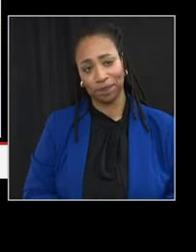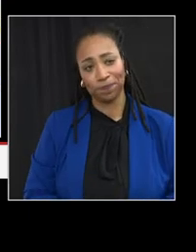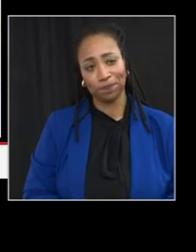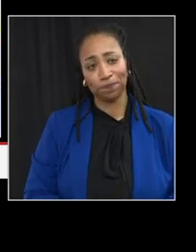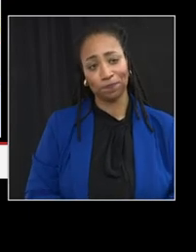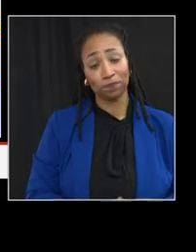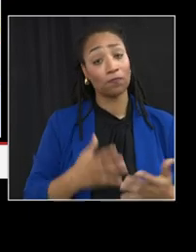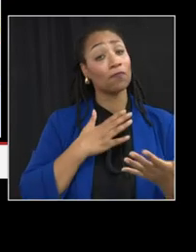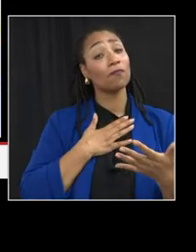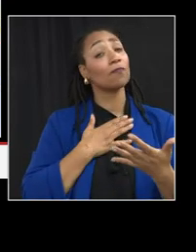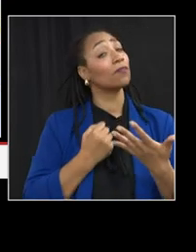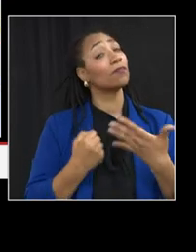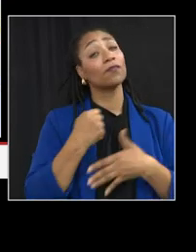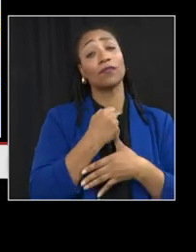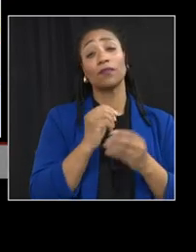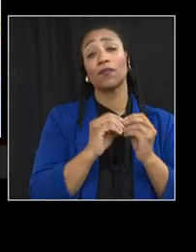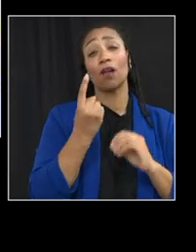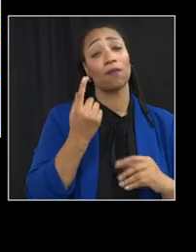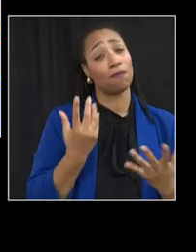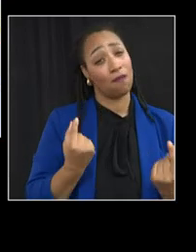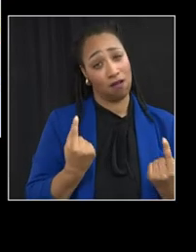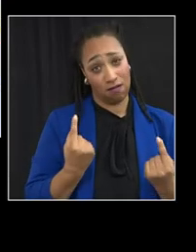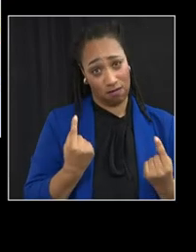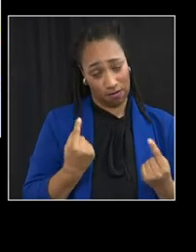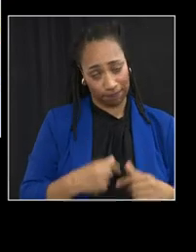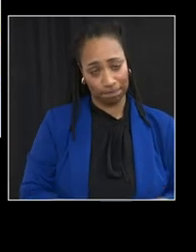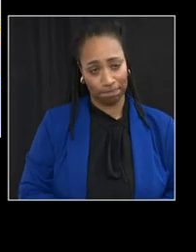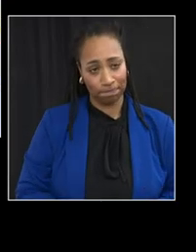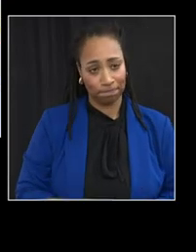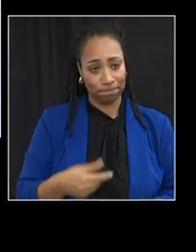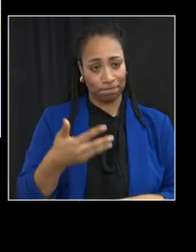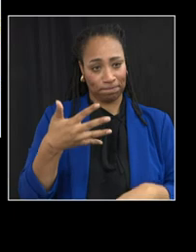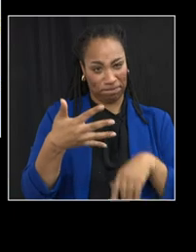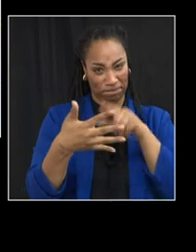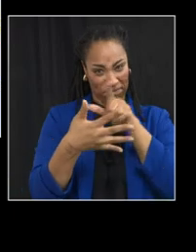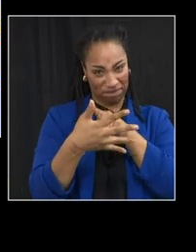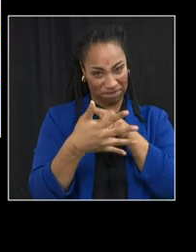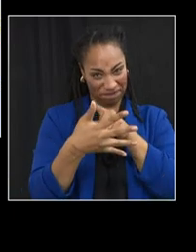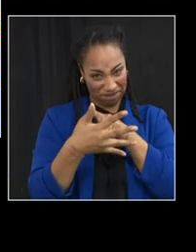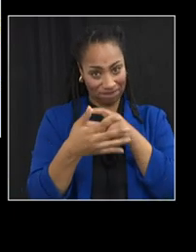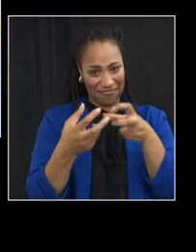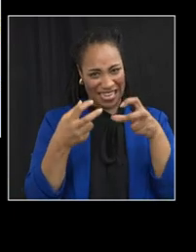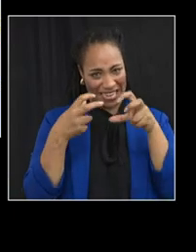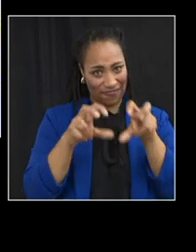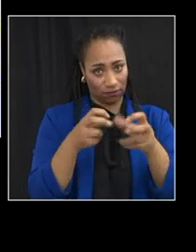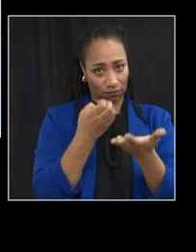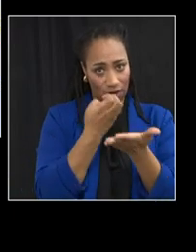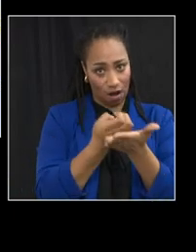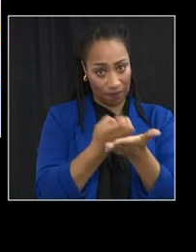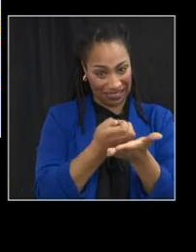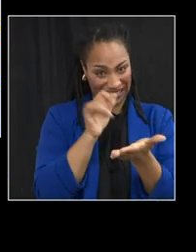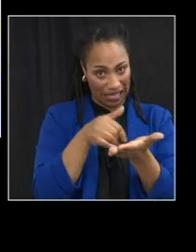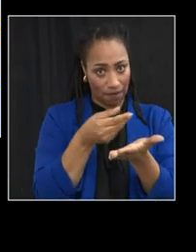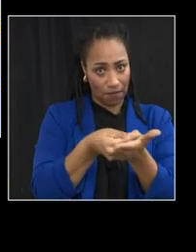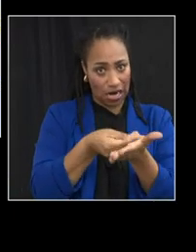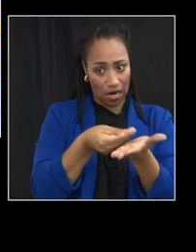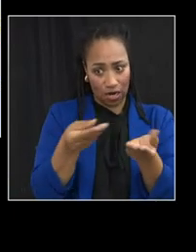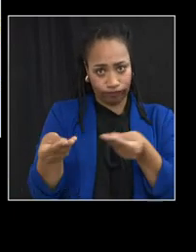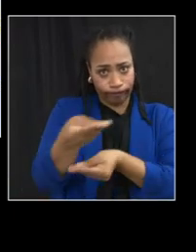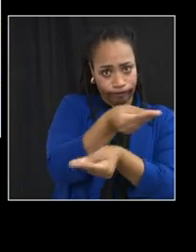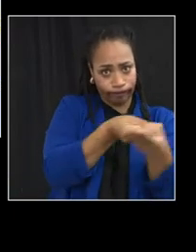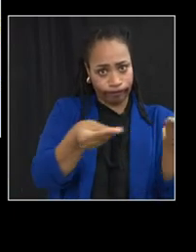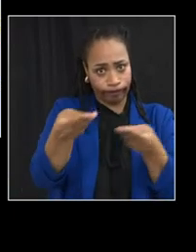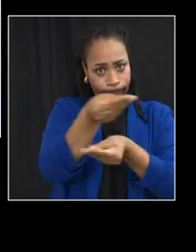priorities. I make investments in how to grow the economy. what do I mean by that? I